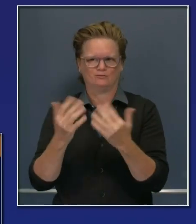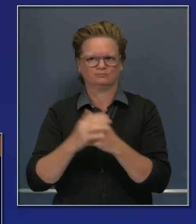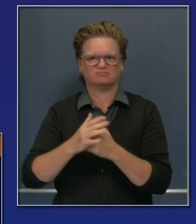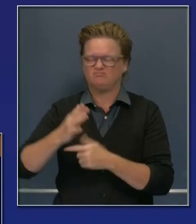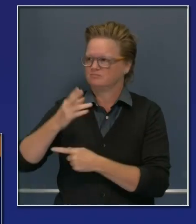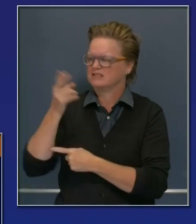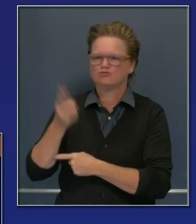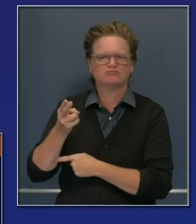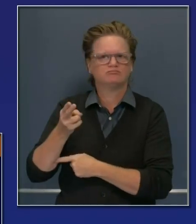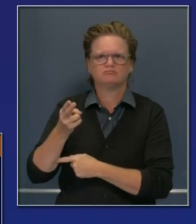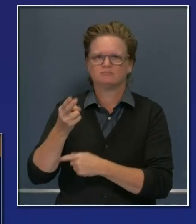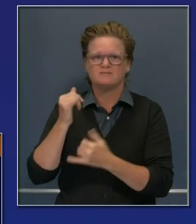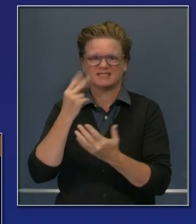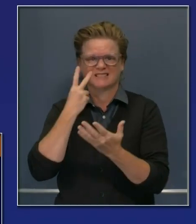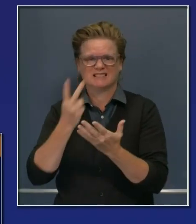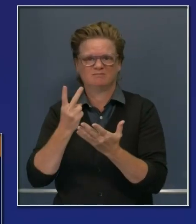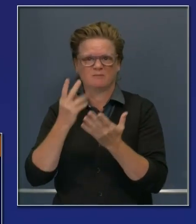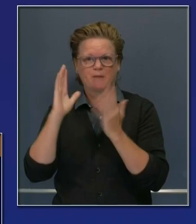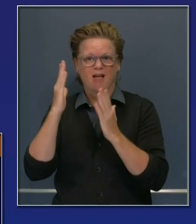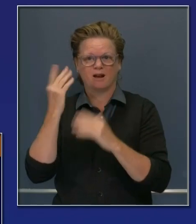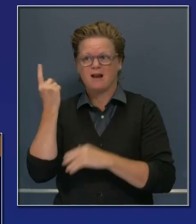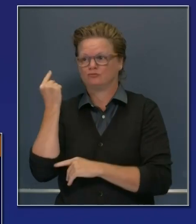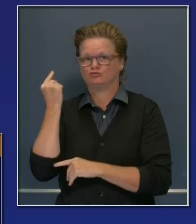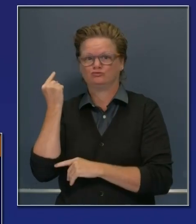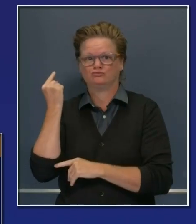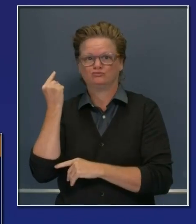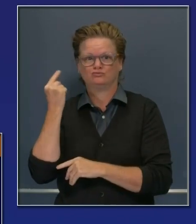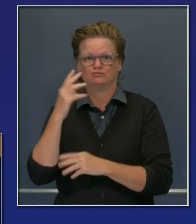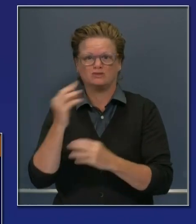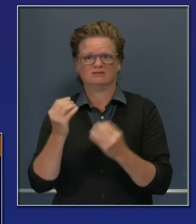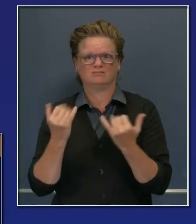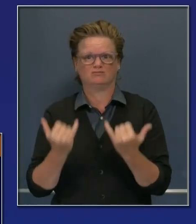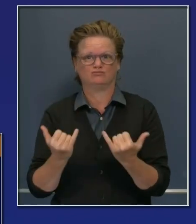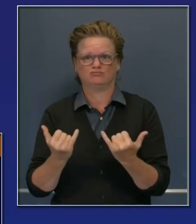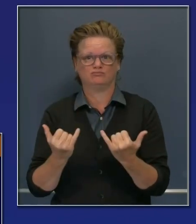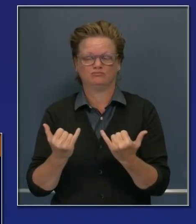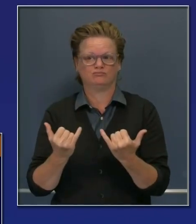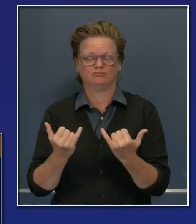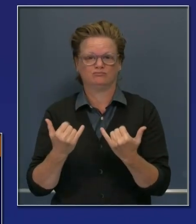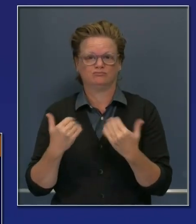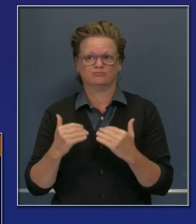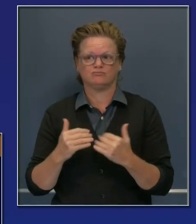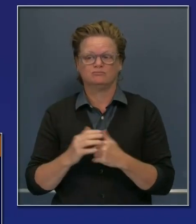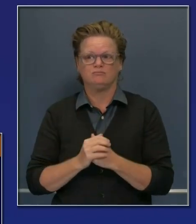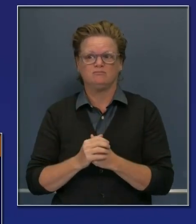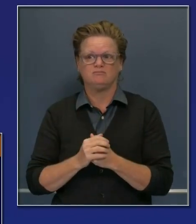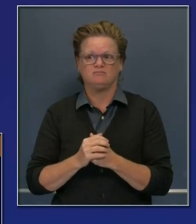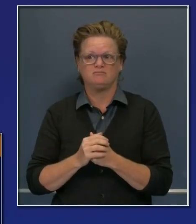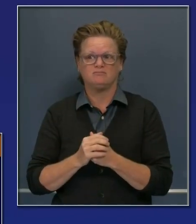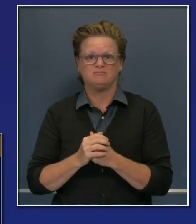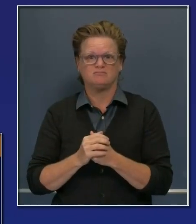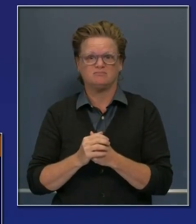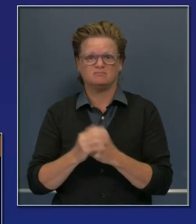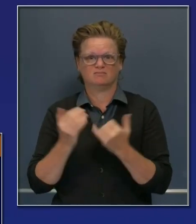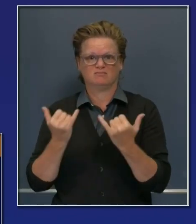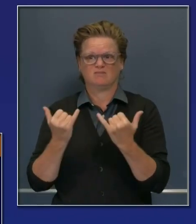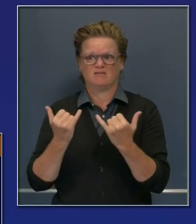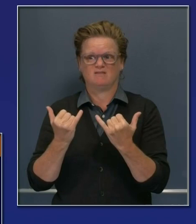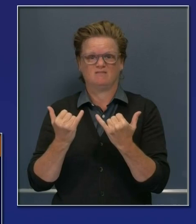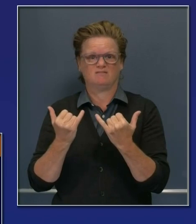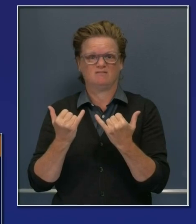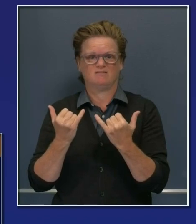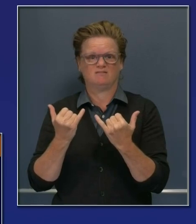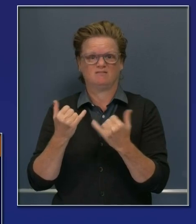with. 2019, year to date, we experienced about 5,300 fires here in the state of California, impacting